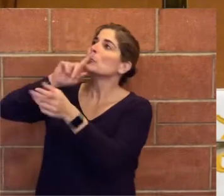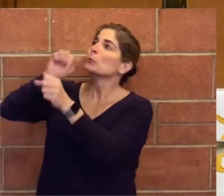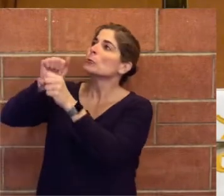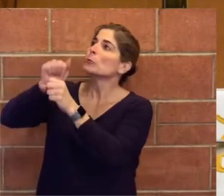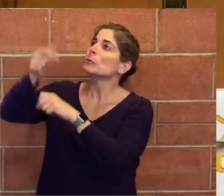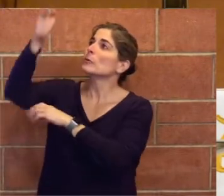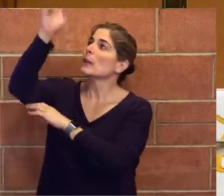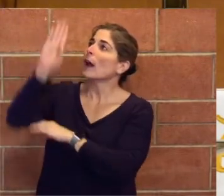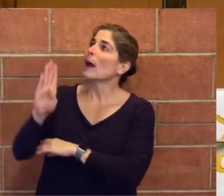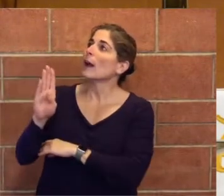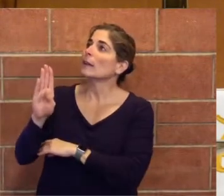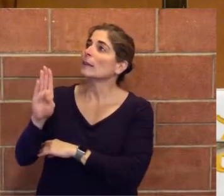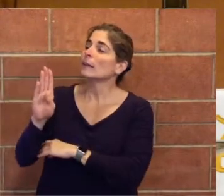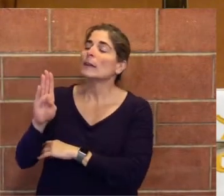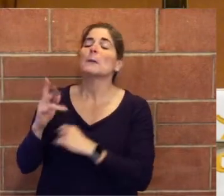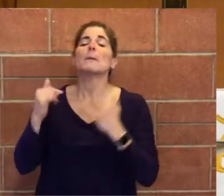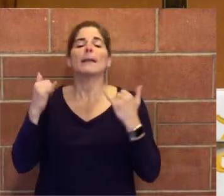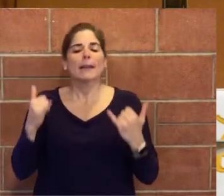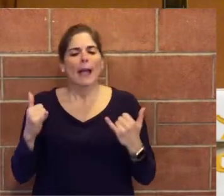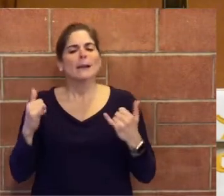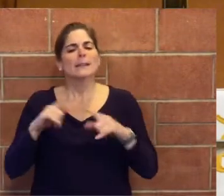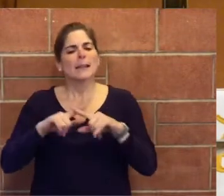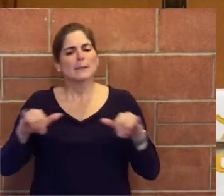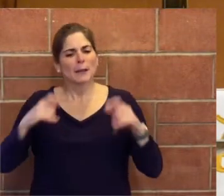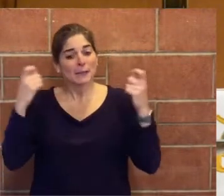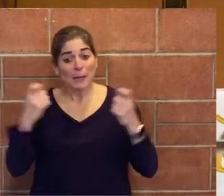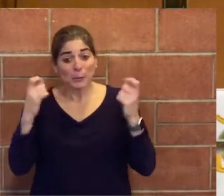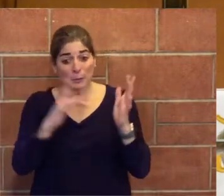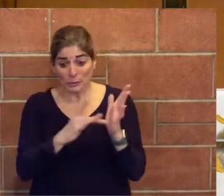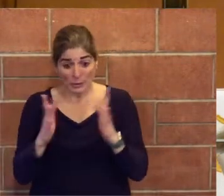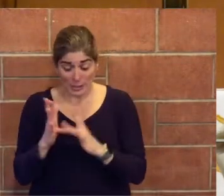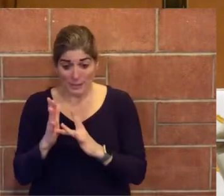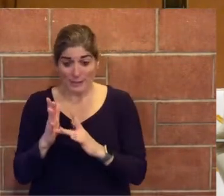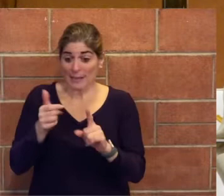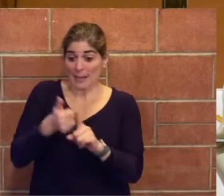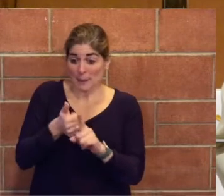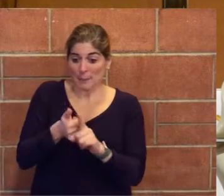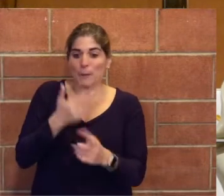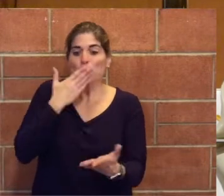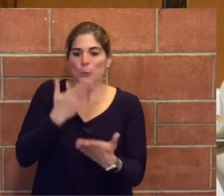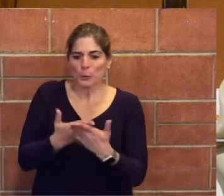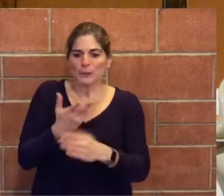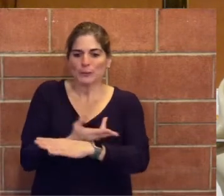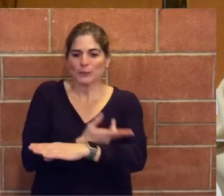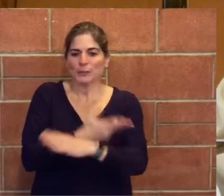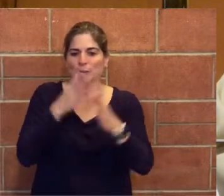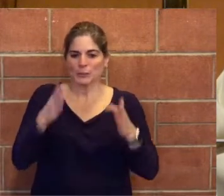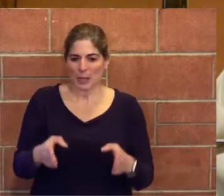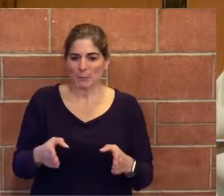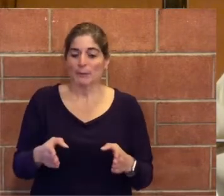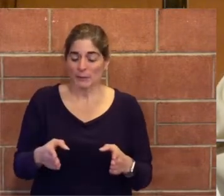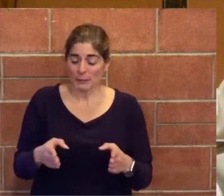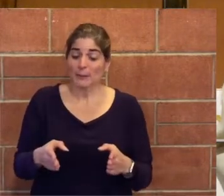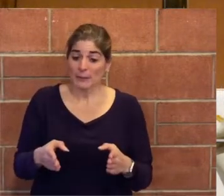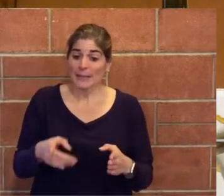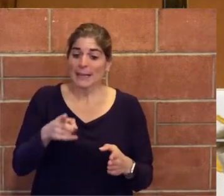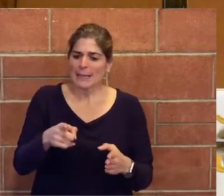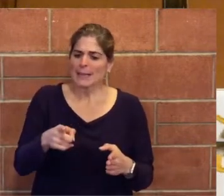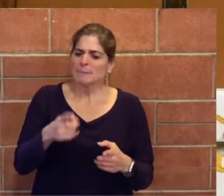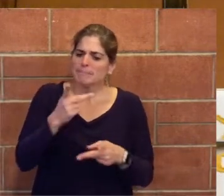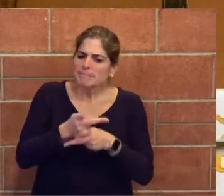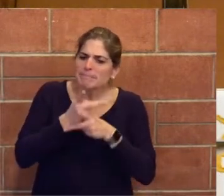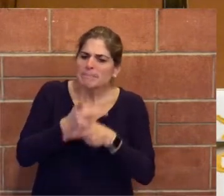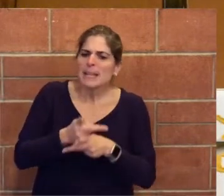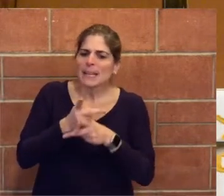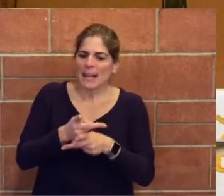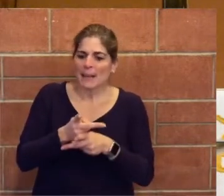living Lord, but let us also celebrate Jesus as the Good Shepherd. The one who cares